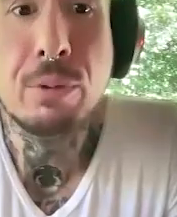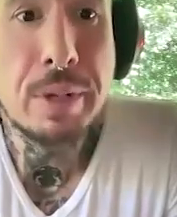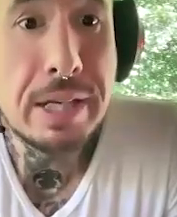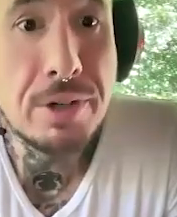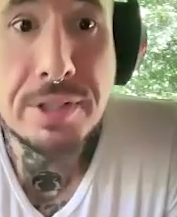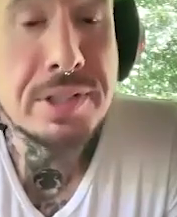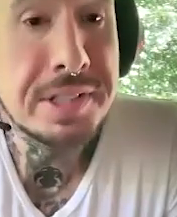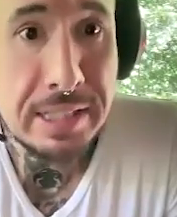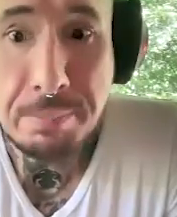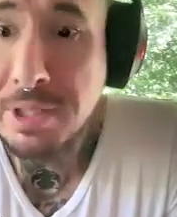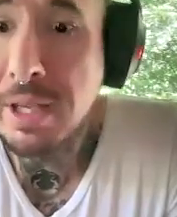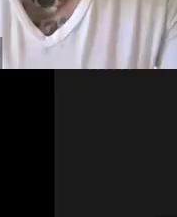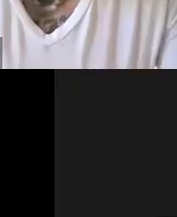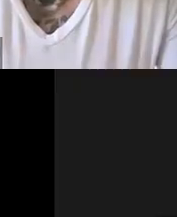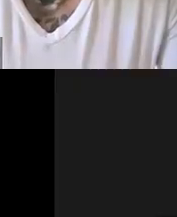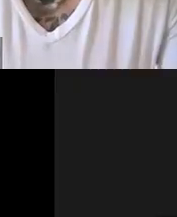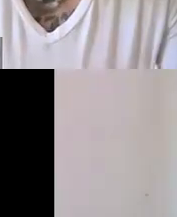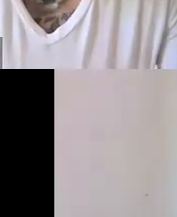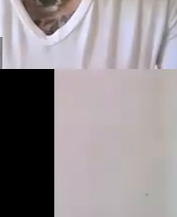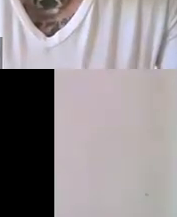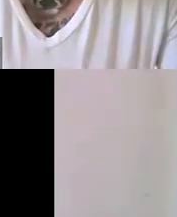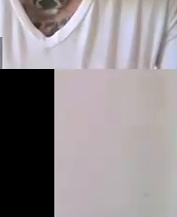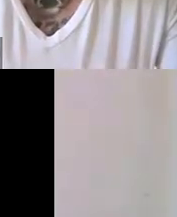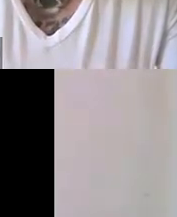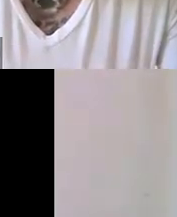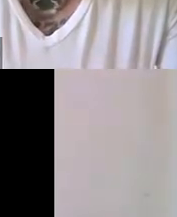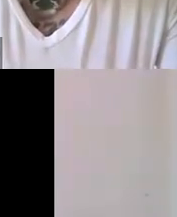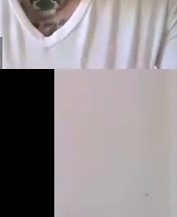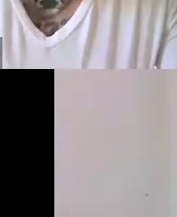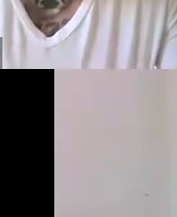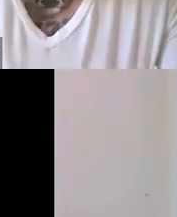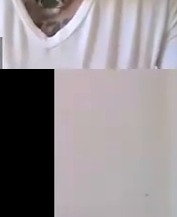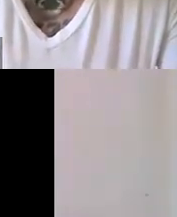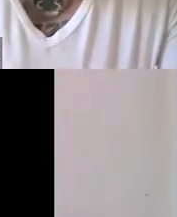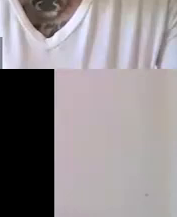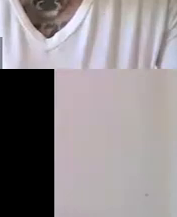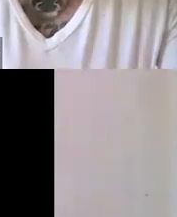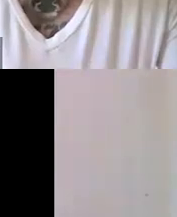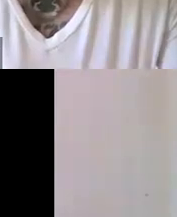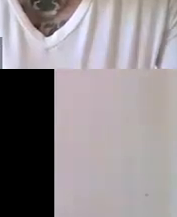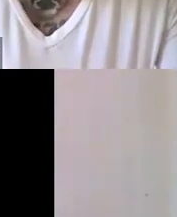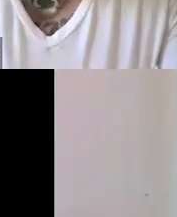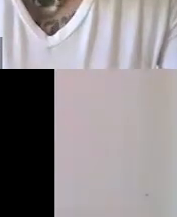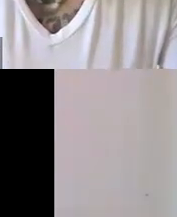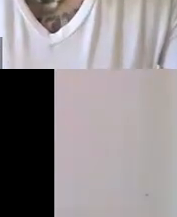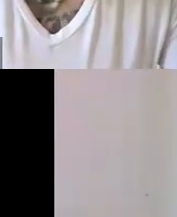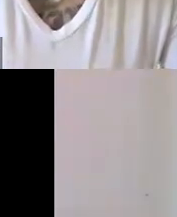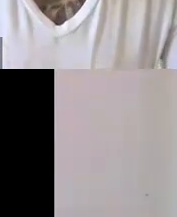quickly that we are just deemed as unreliable, unworthy,